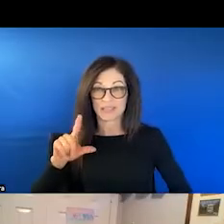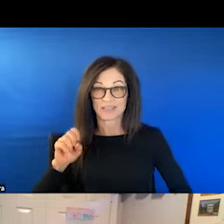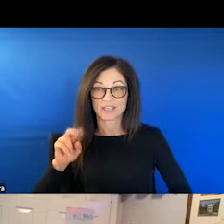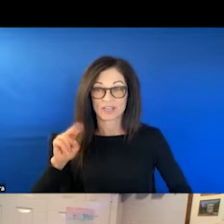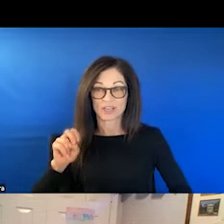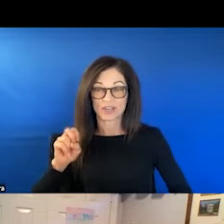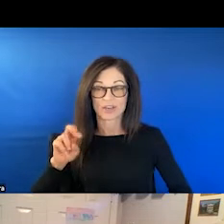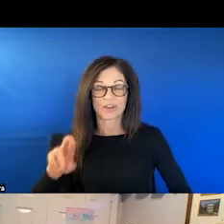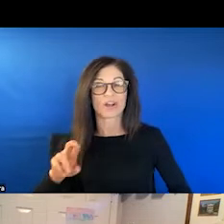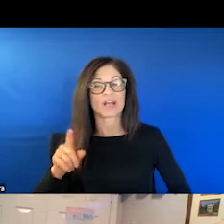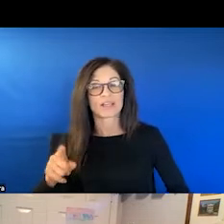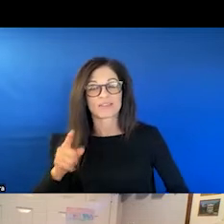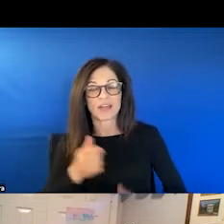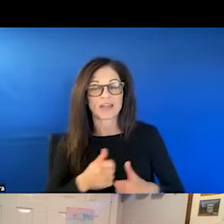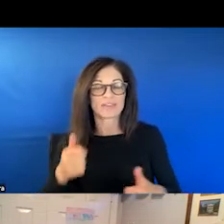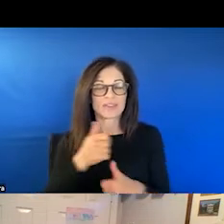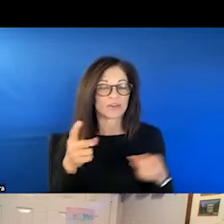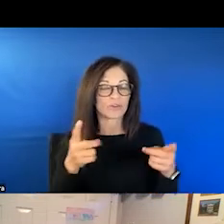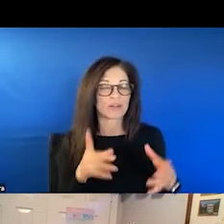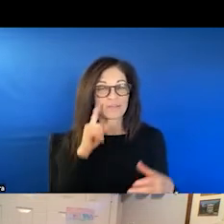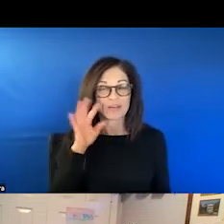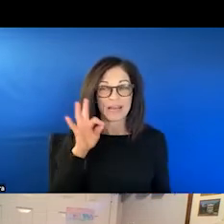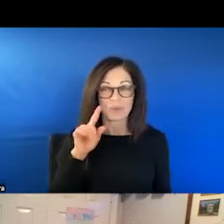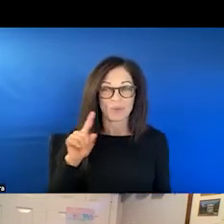Director for 911 and Crisis Response with